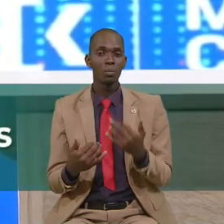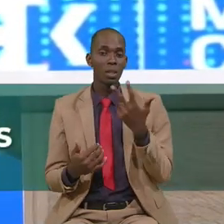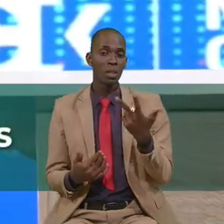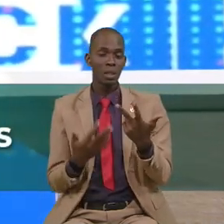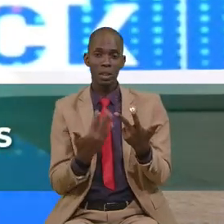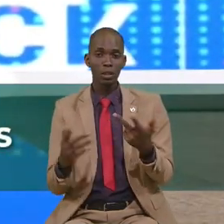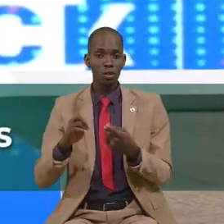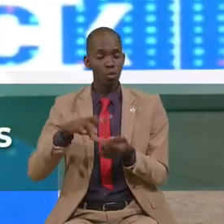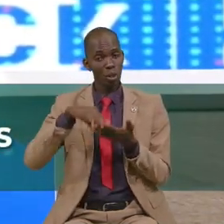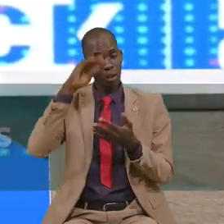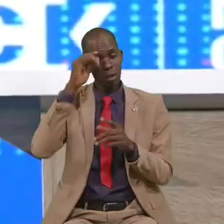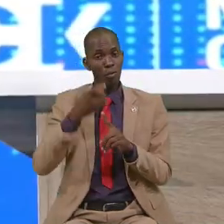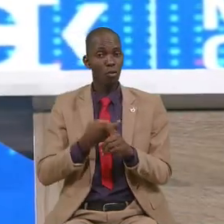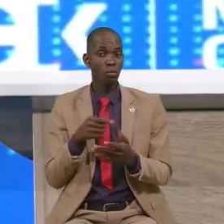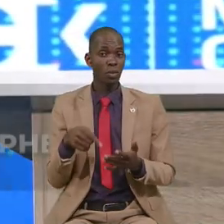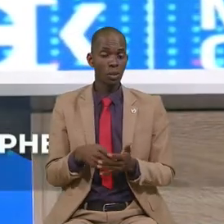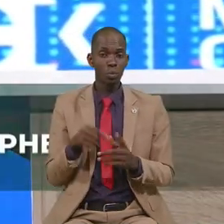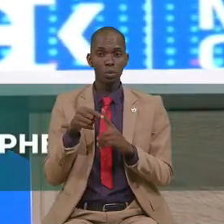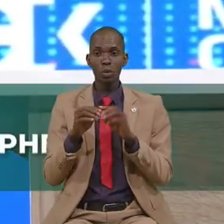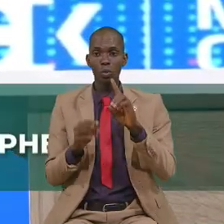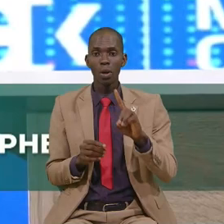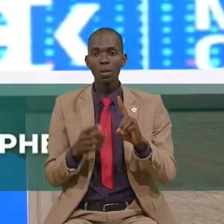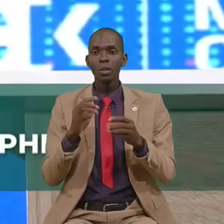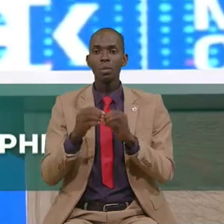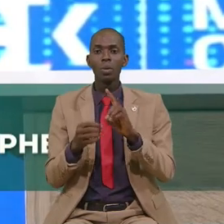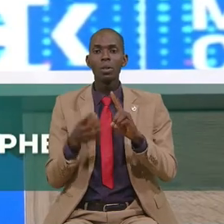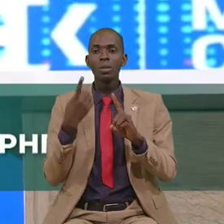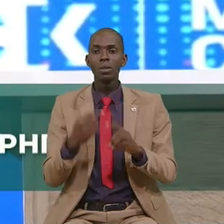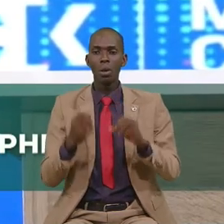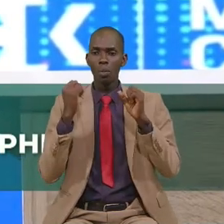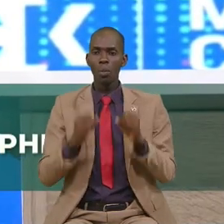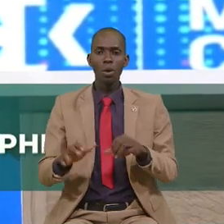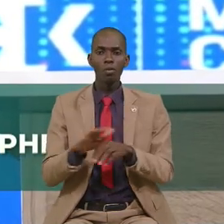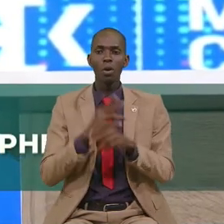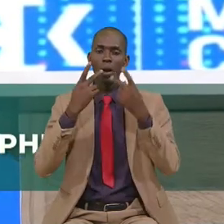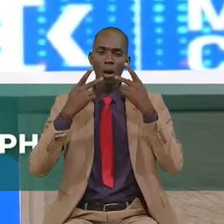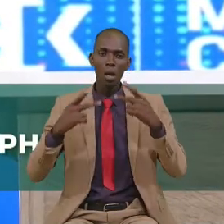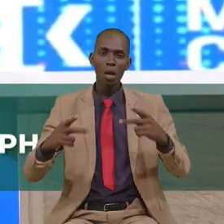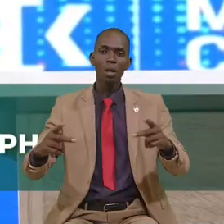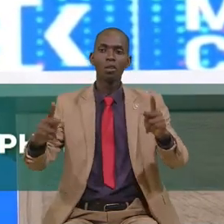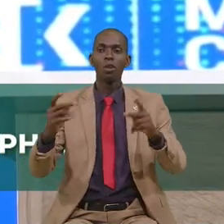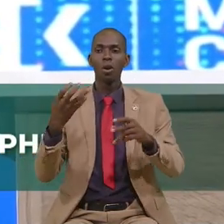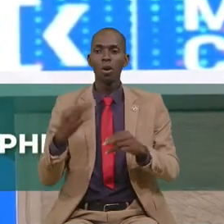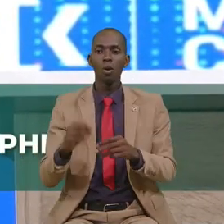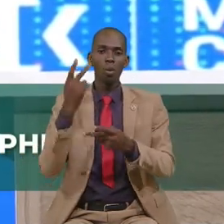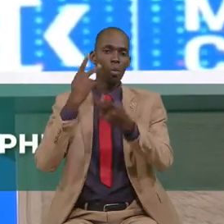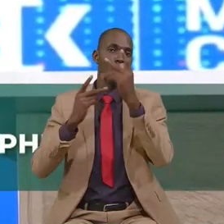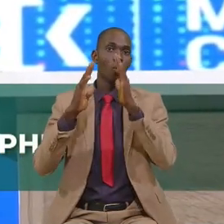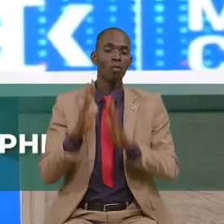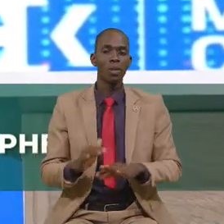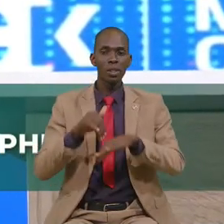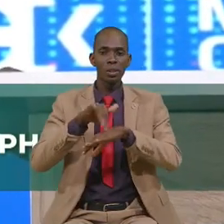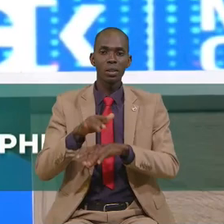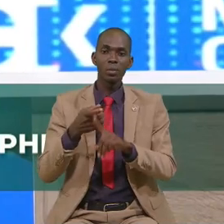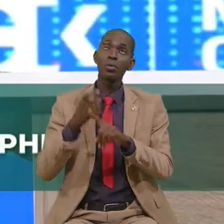Number one, the powerful proclamation of prophets sent from God. Number two is